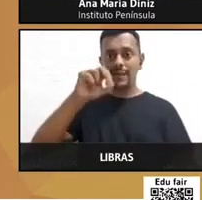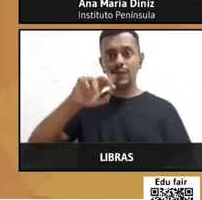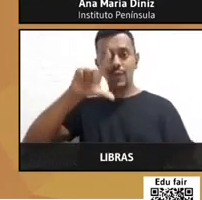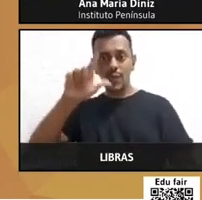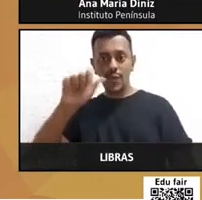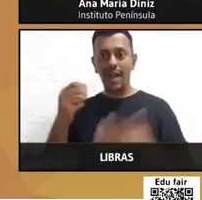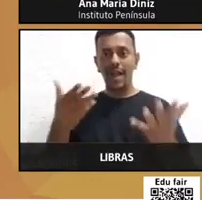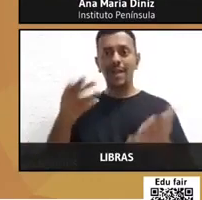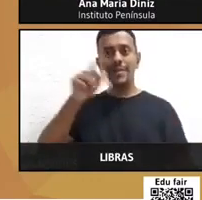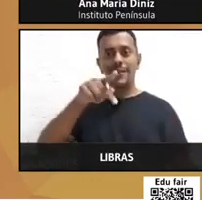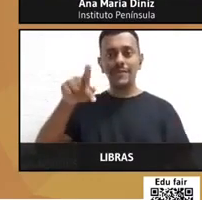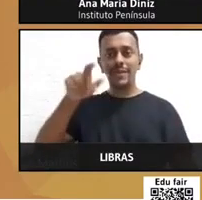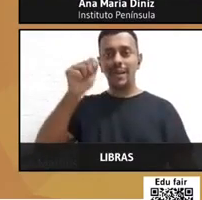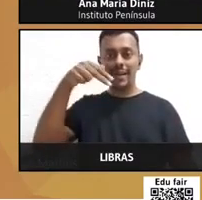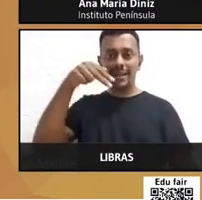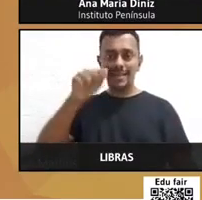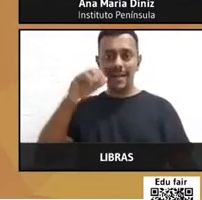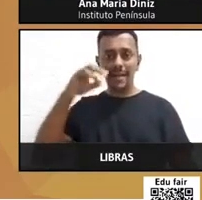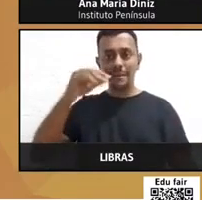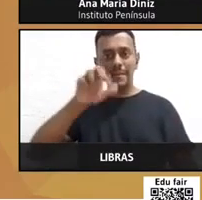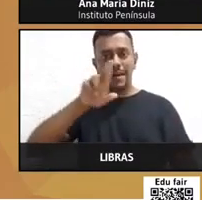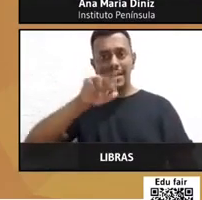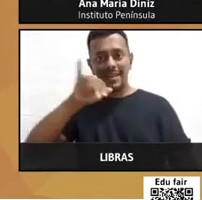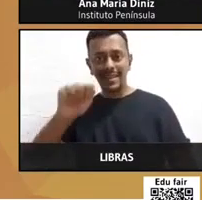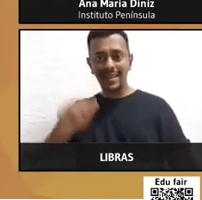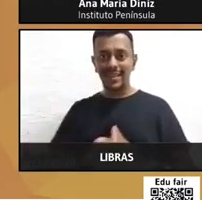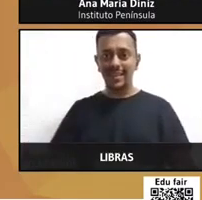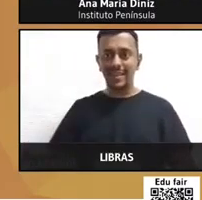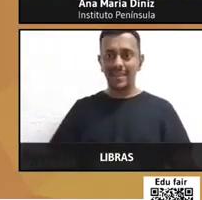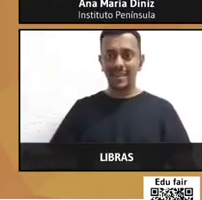Hello. Hello. Thank you